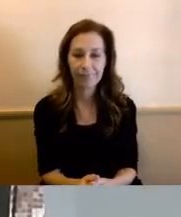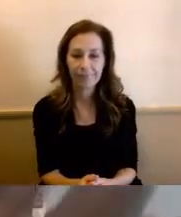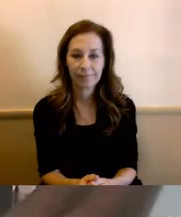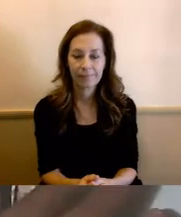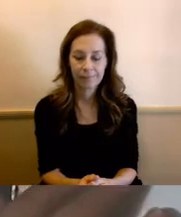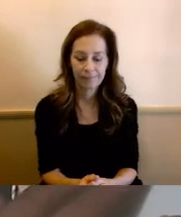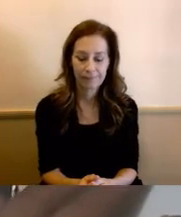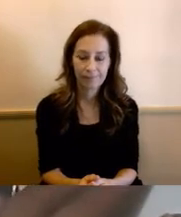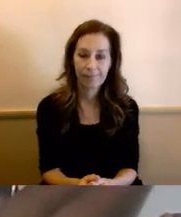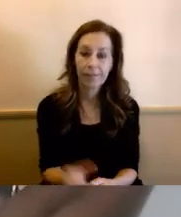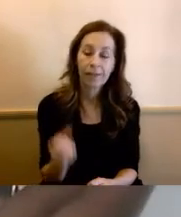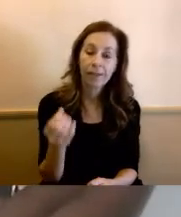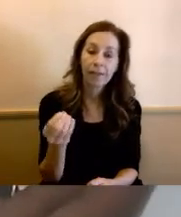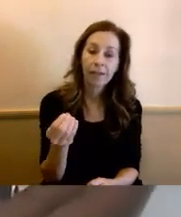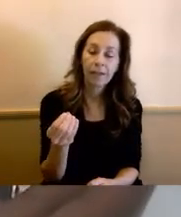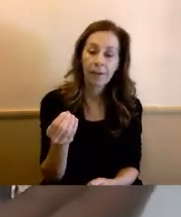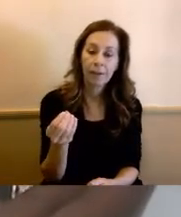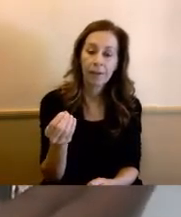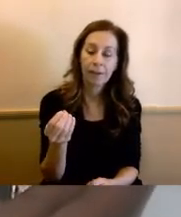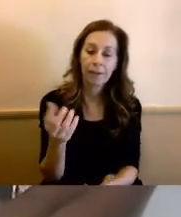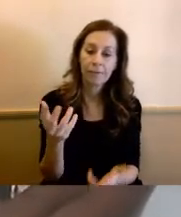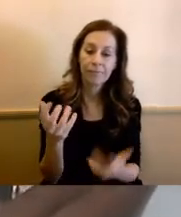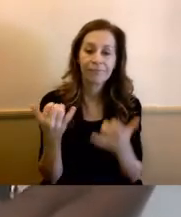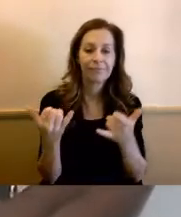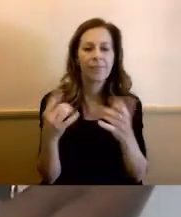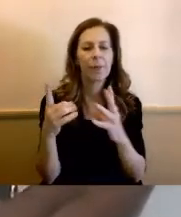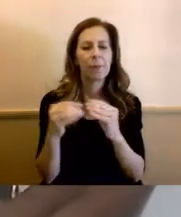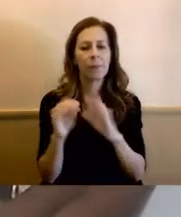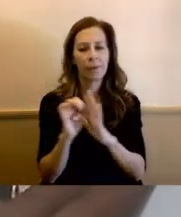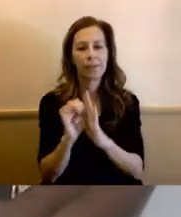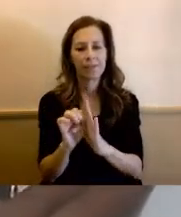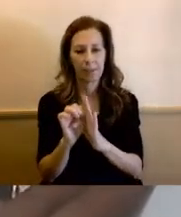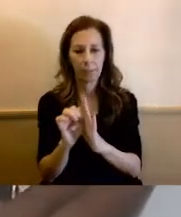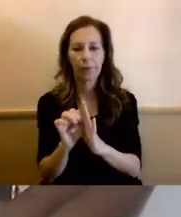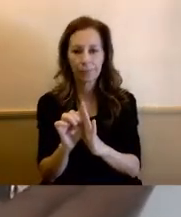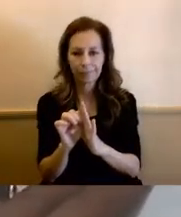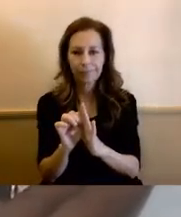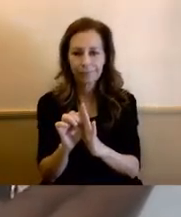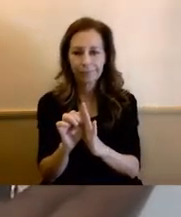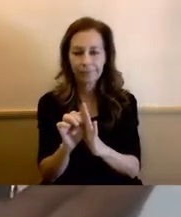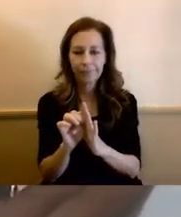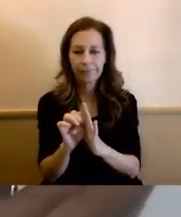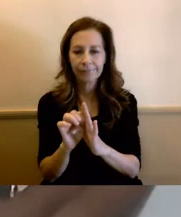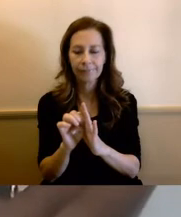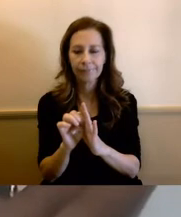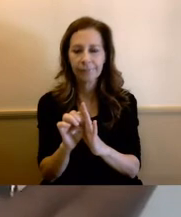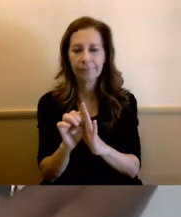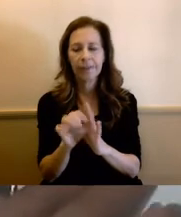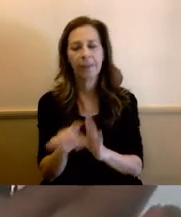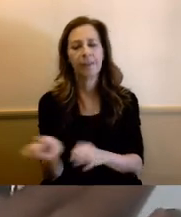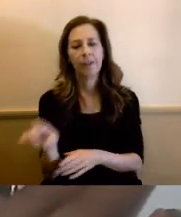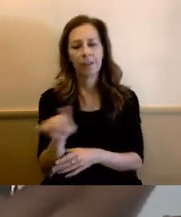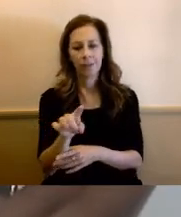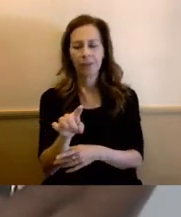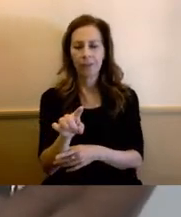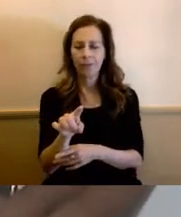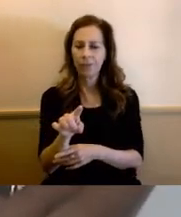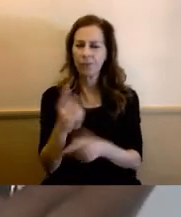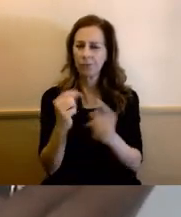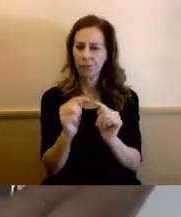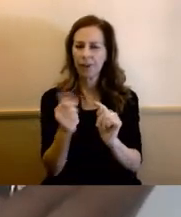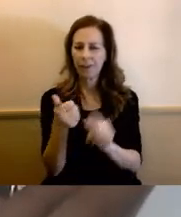So let's do one more example of that, and let's have you do one